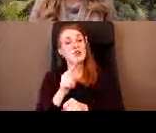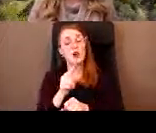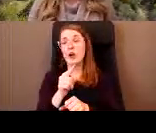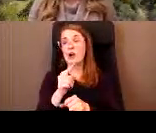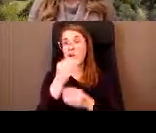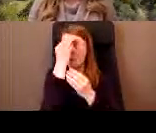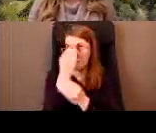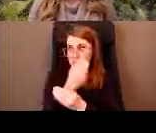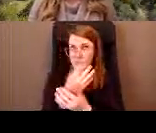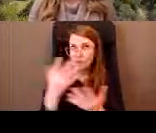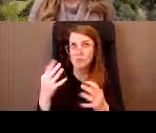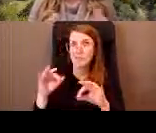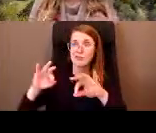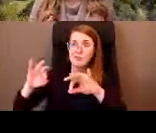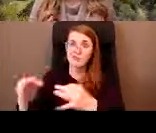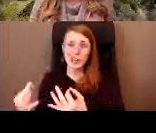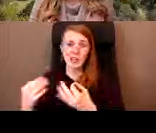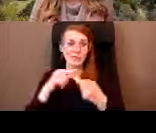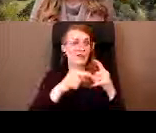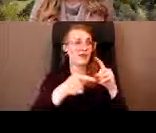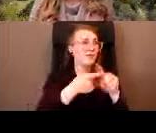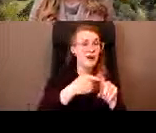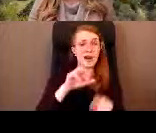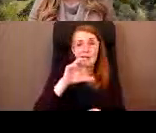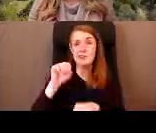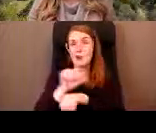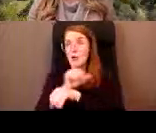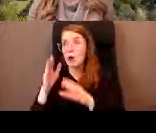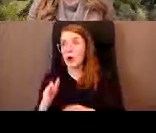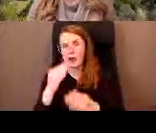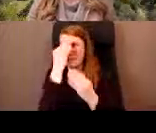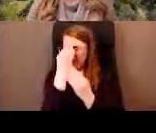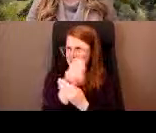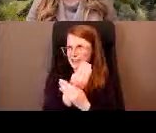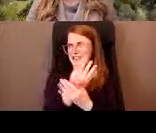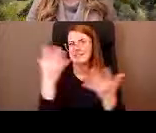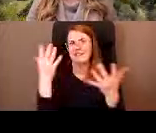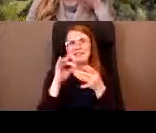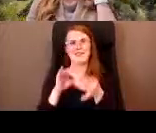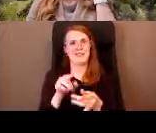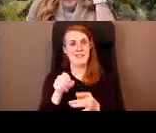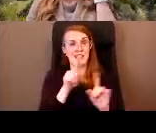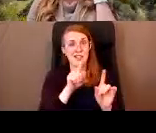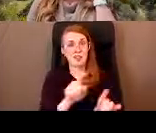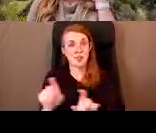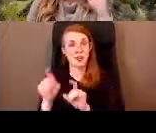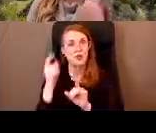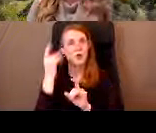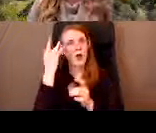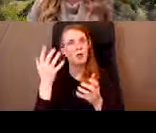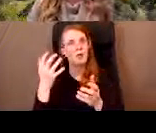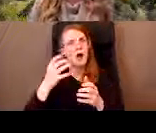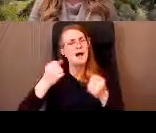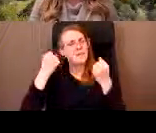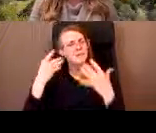your friends, your coworkers about the survey. We really want to get a lot of people taking